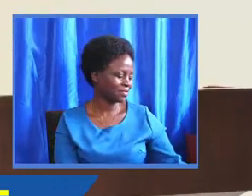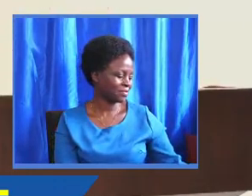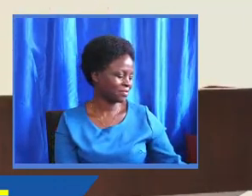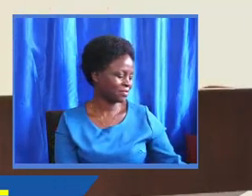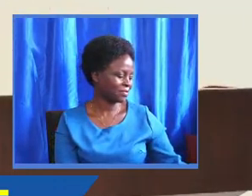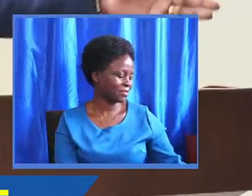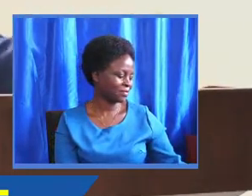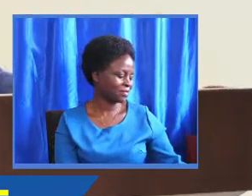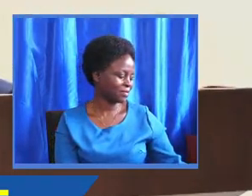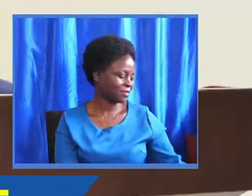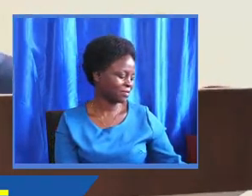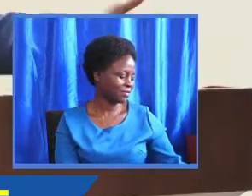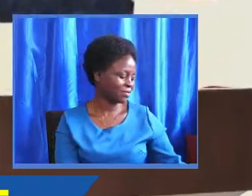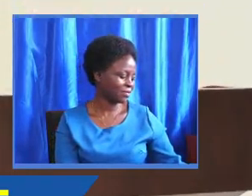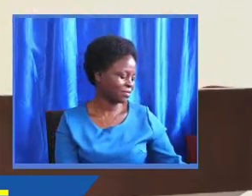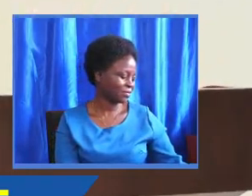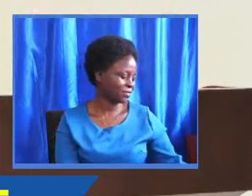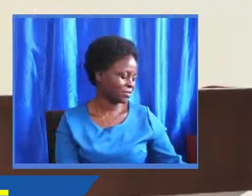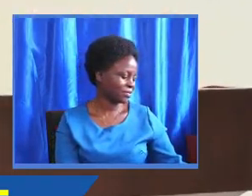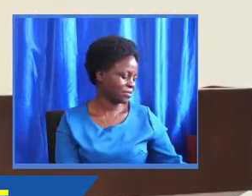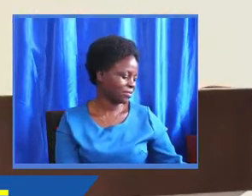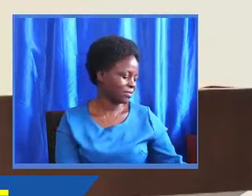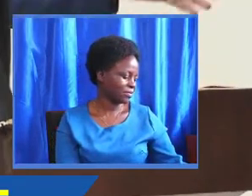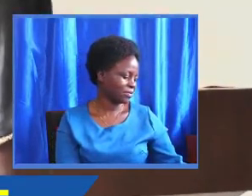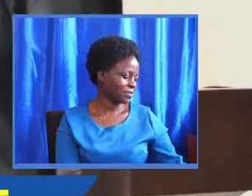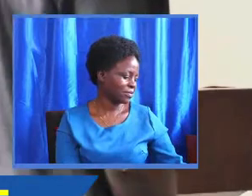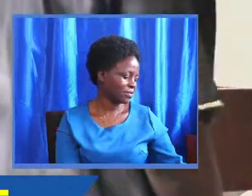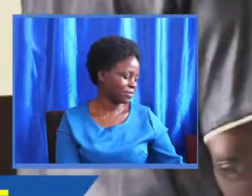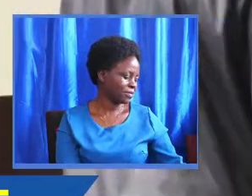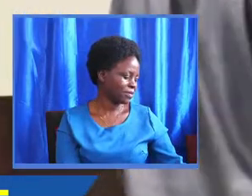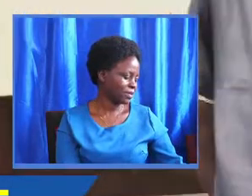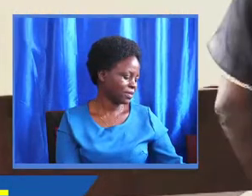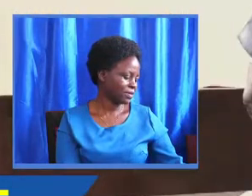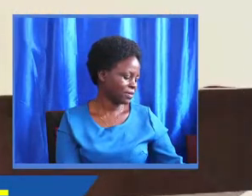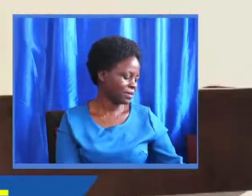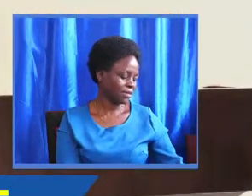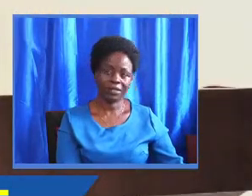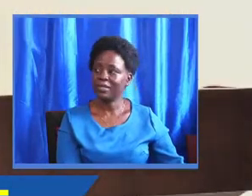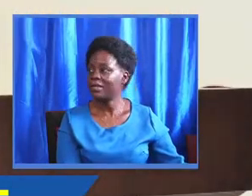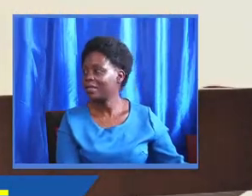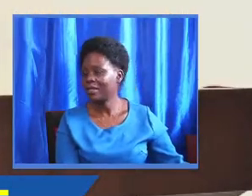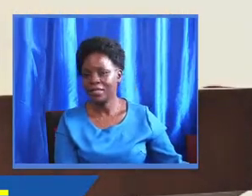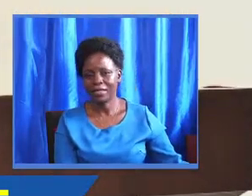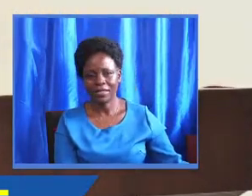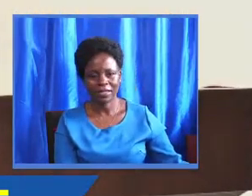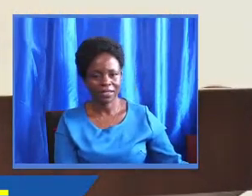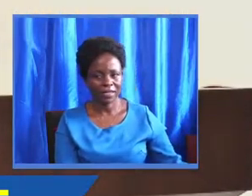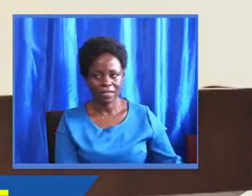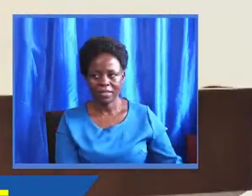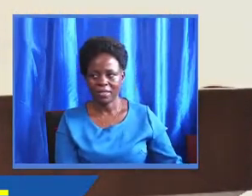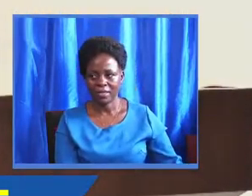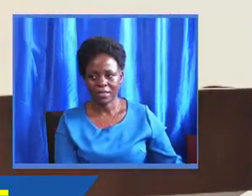James, over to you. Maybe go to the platform there.